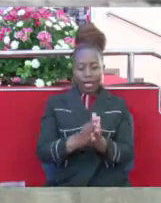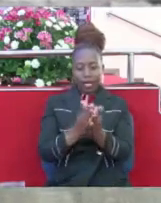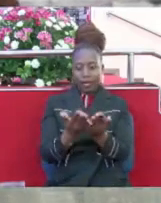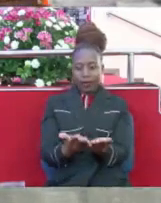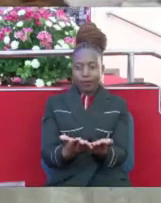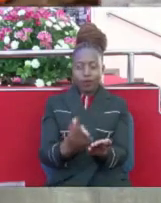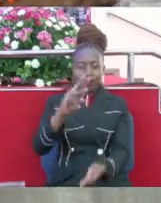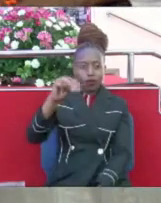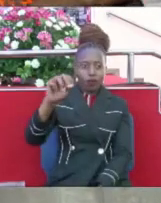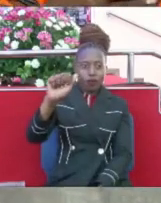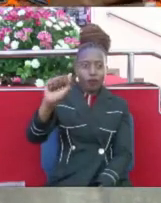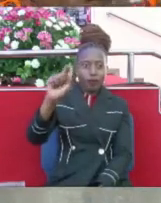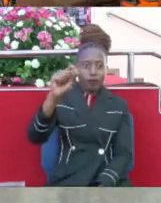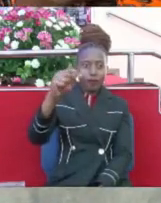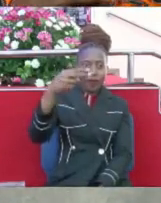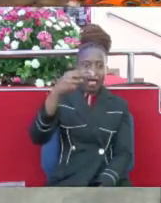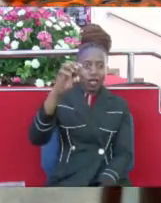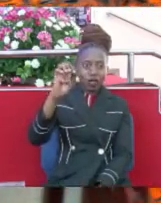two by